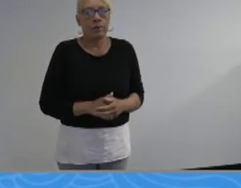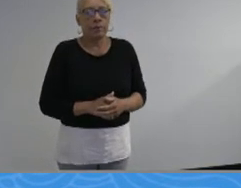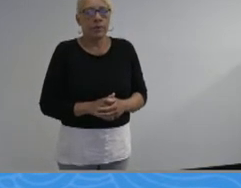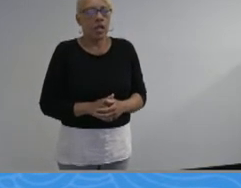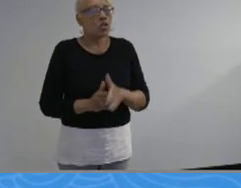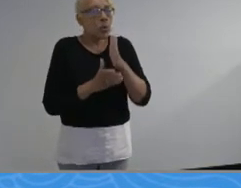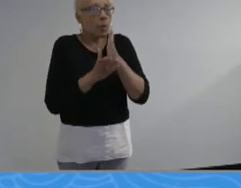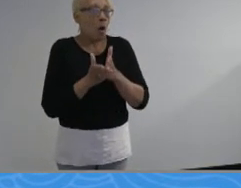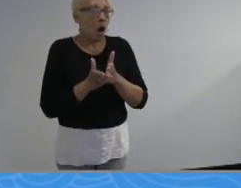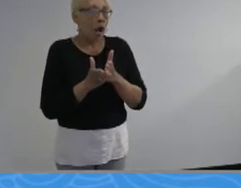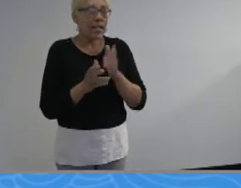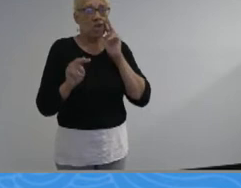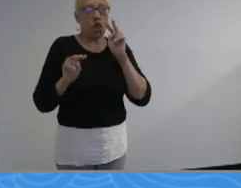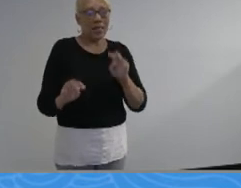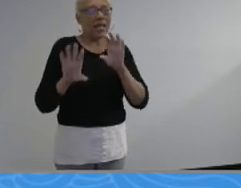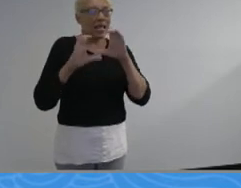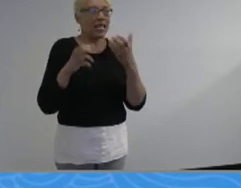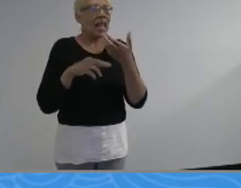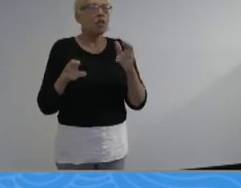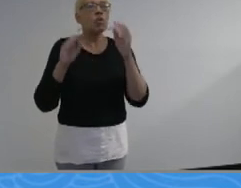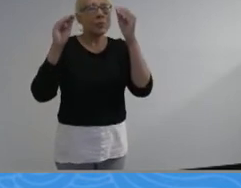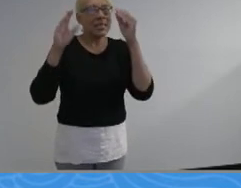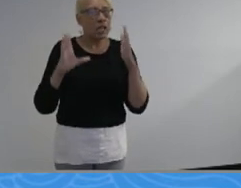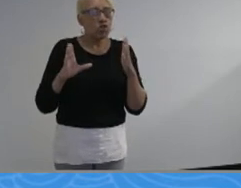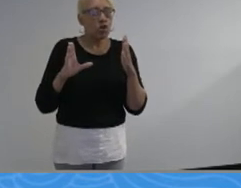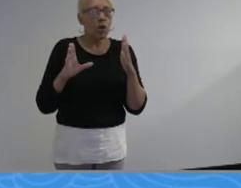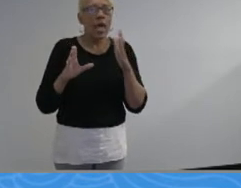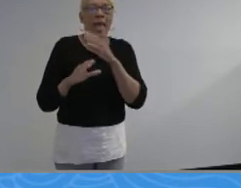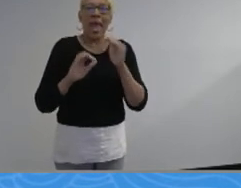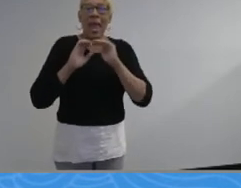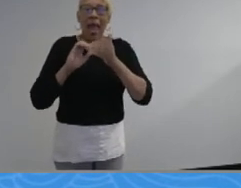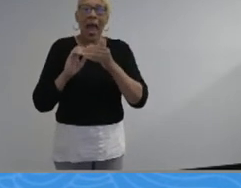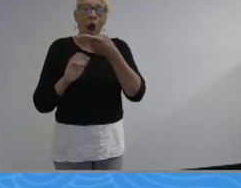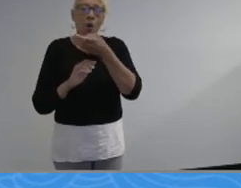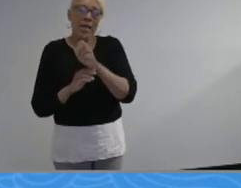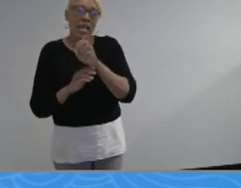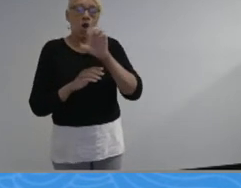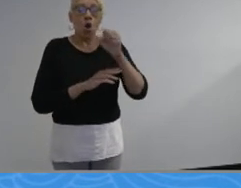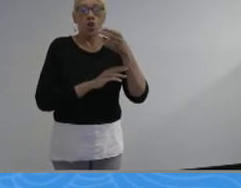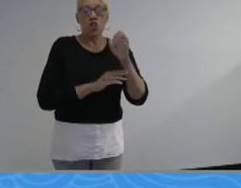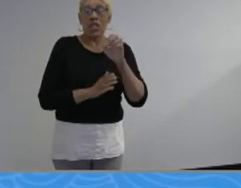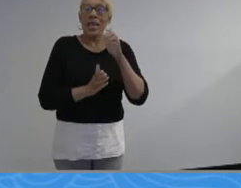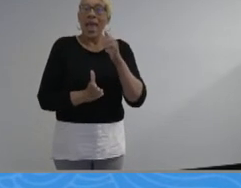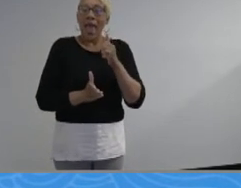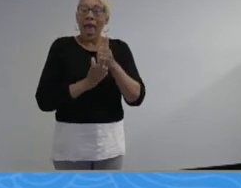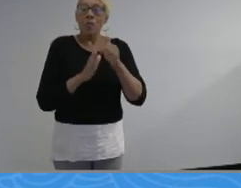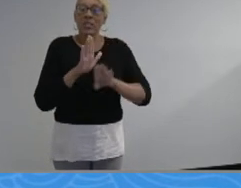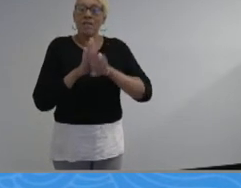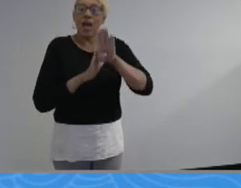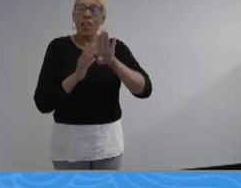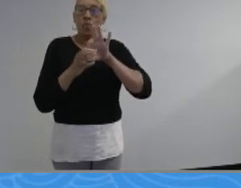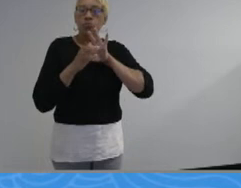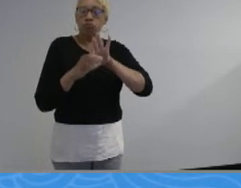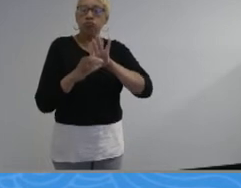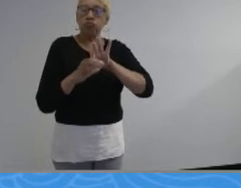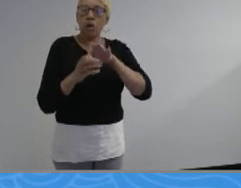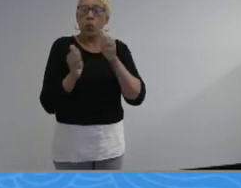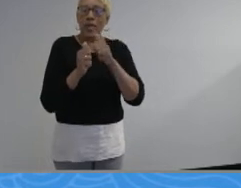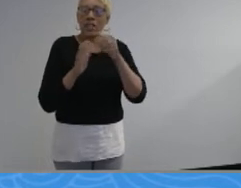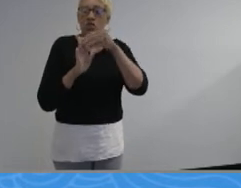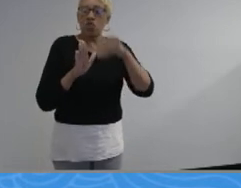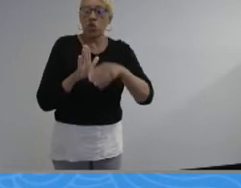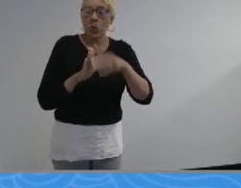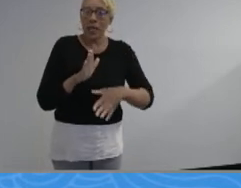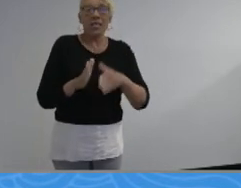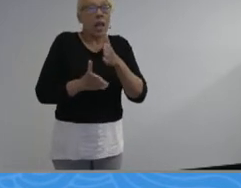part of it is looking at the classroom teacher and how he or she helps to develop relationship with students. And part of it is